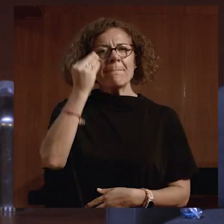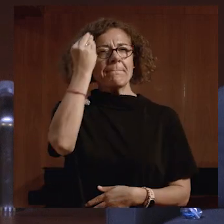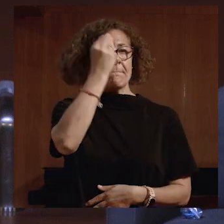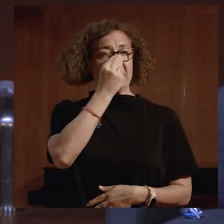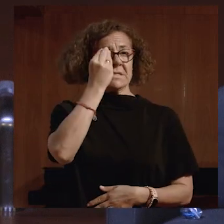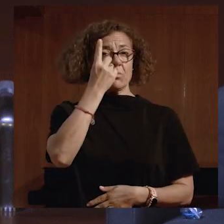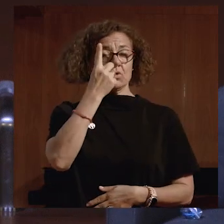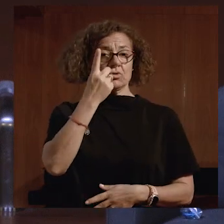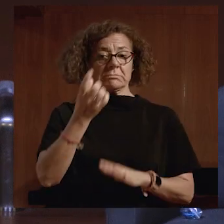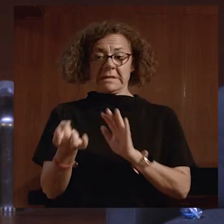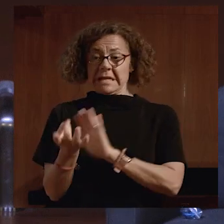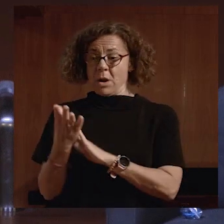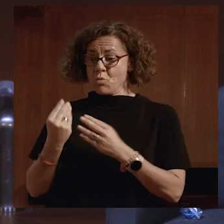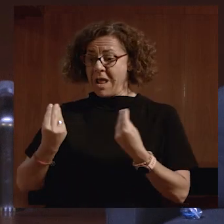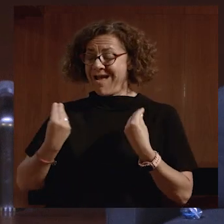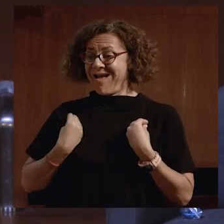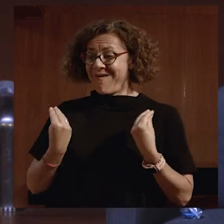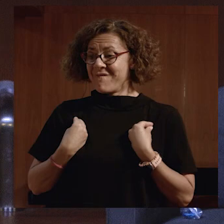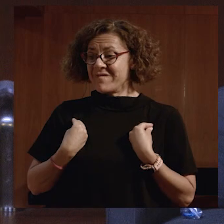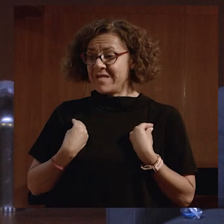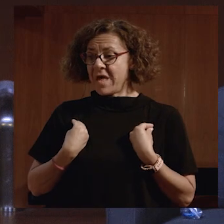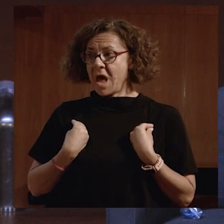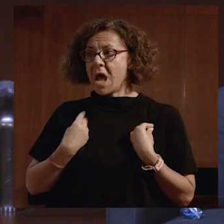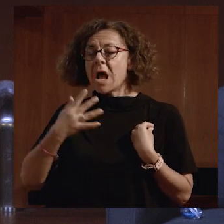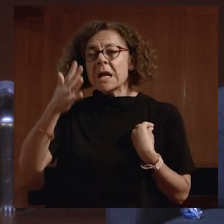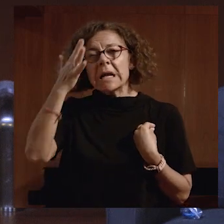musicians. That's surely what we're hoping for, isn't it?